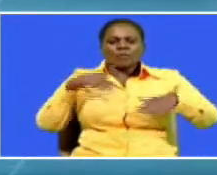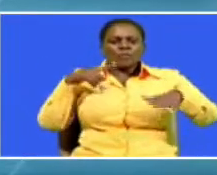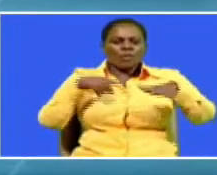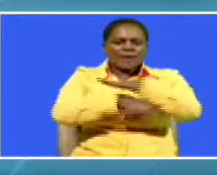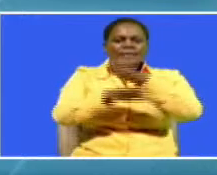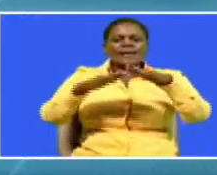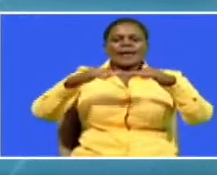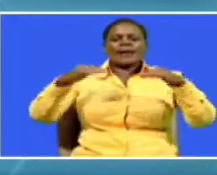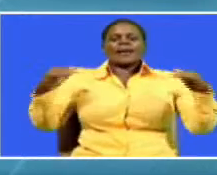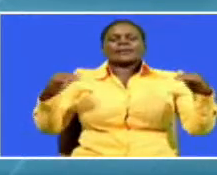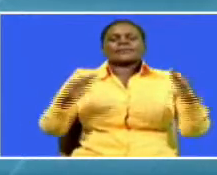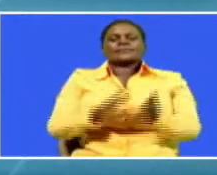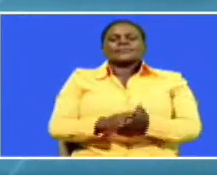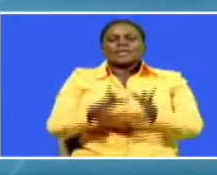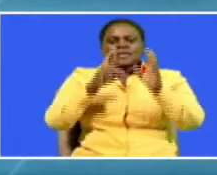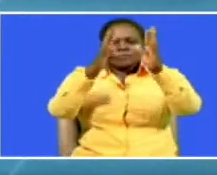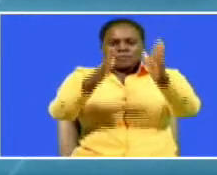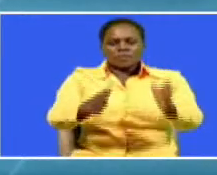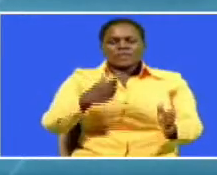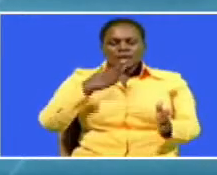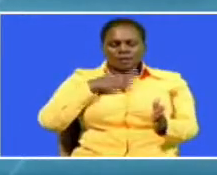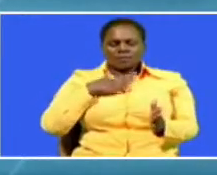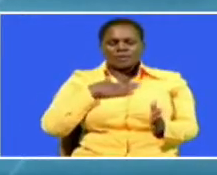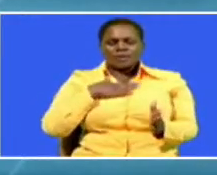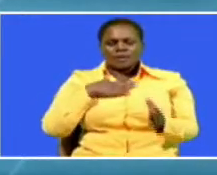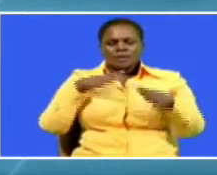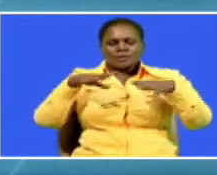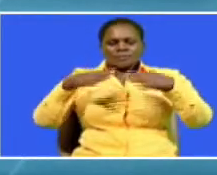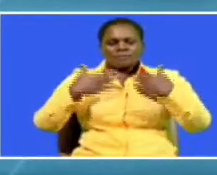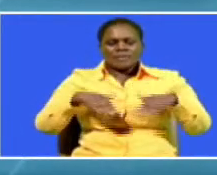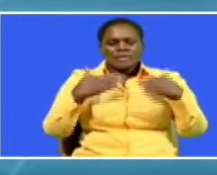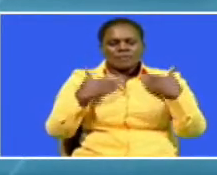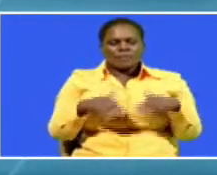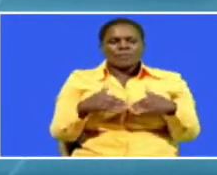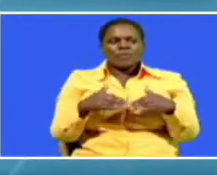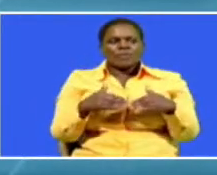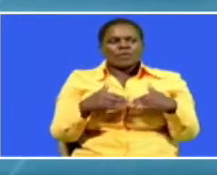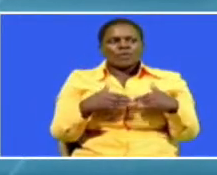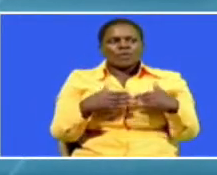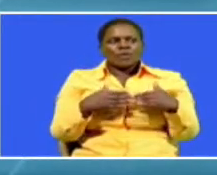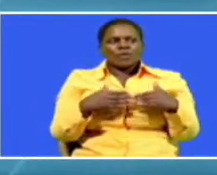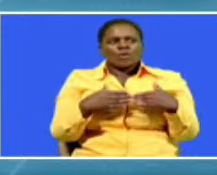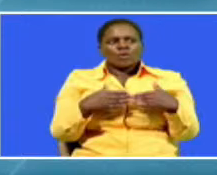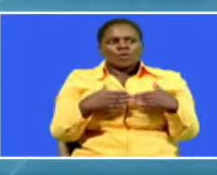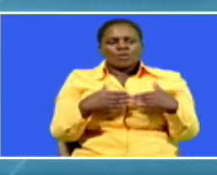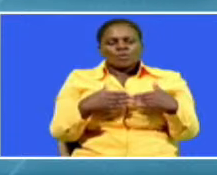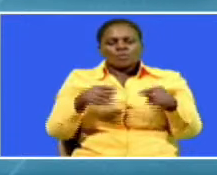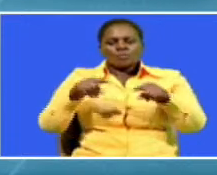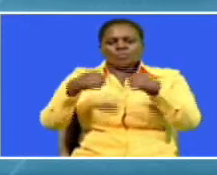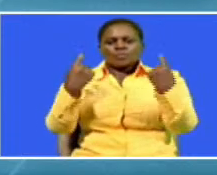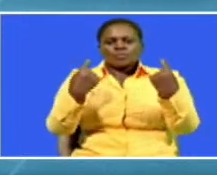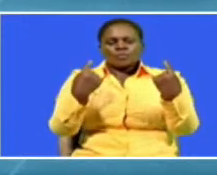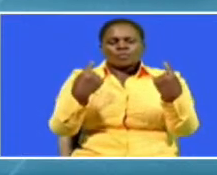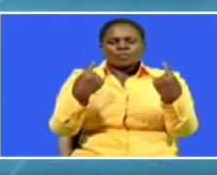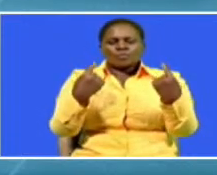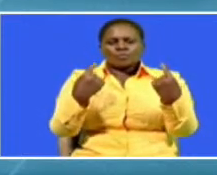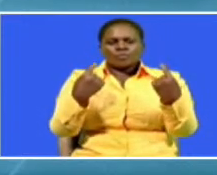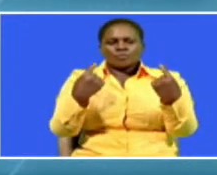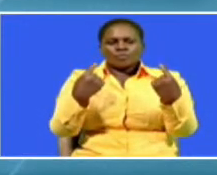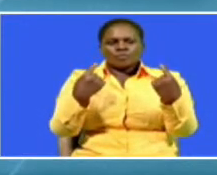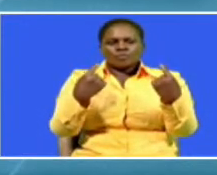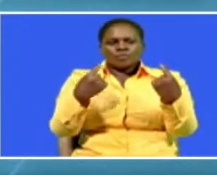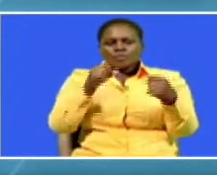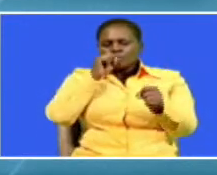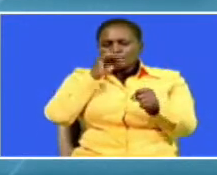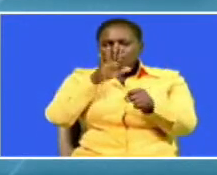land. As David Mudoka reports, the squatters who engaged the officers in a near confrontation have vowed